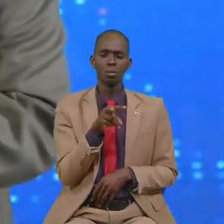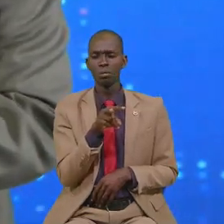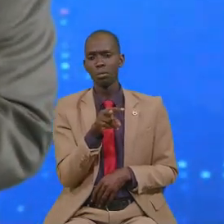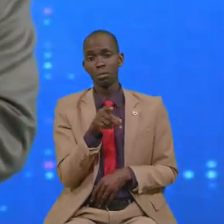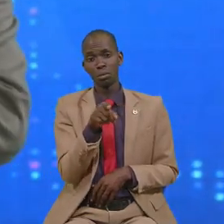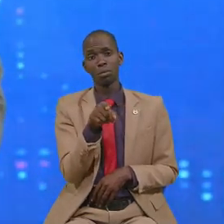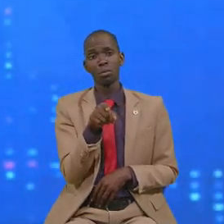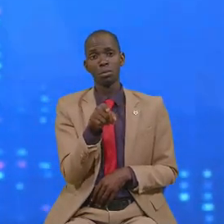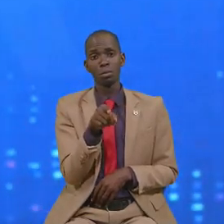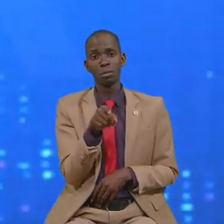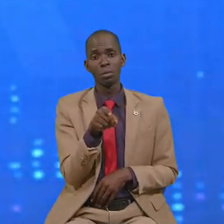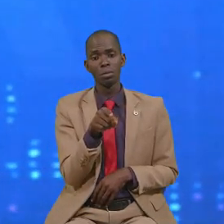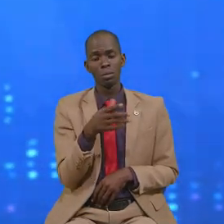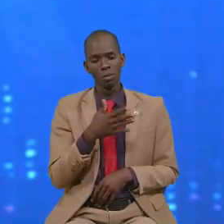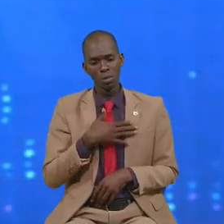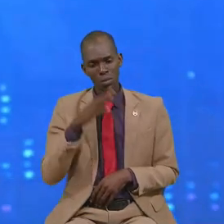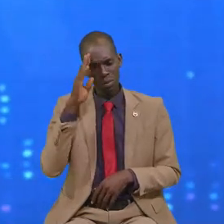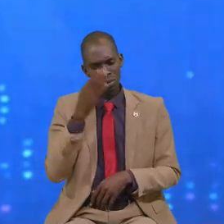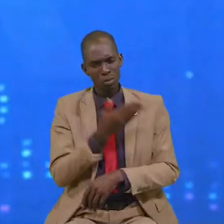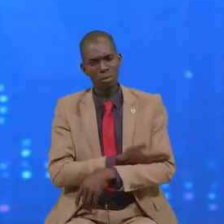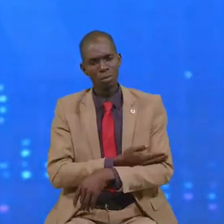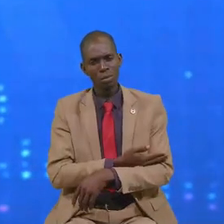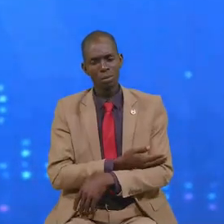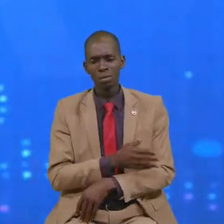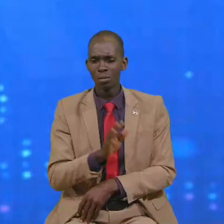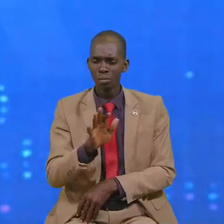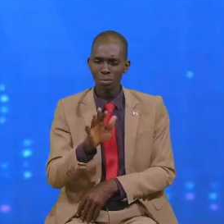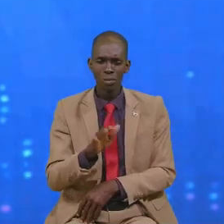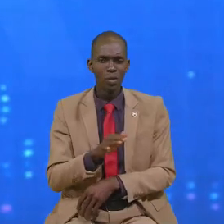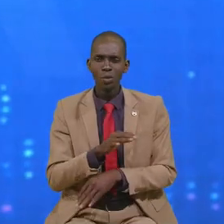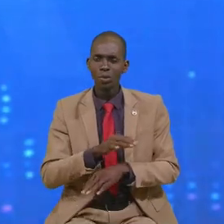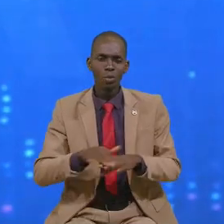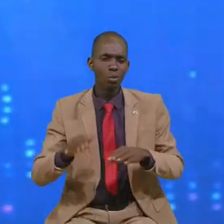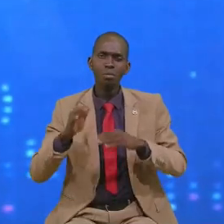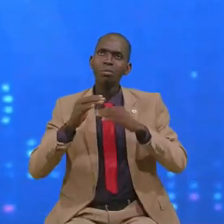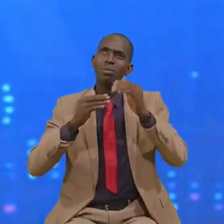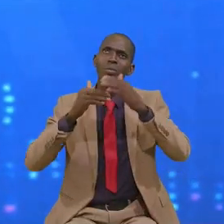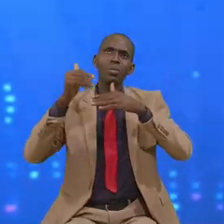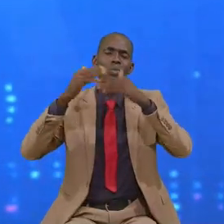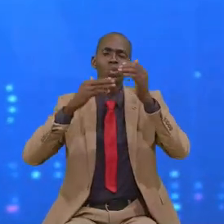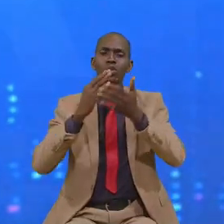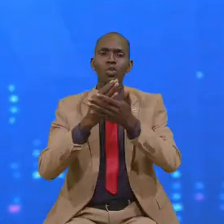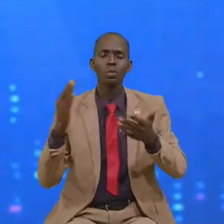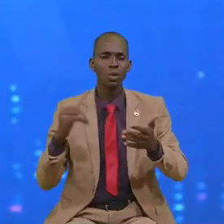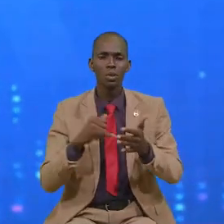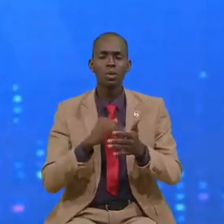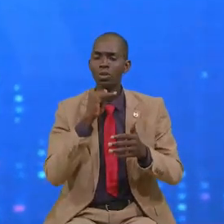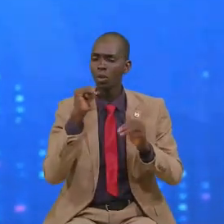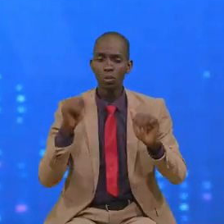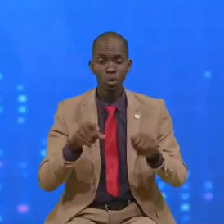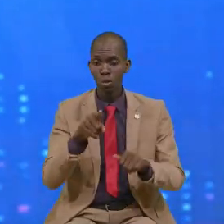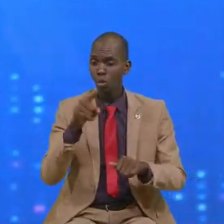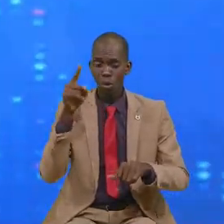"You, my son, don't build something You know, it's impossible. You cannot